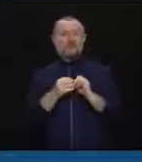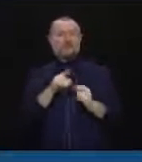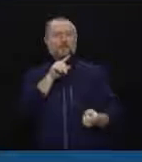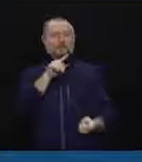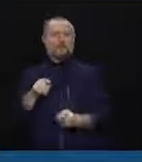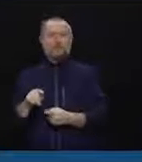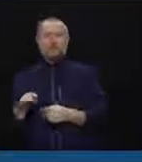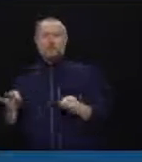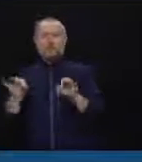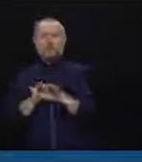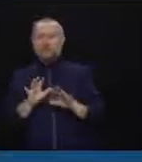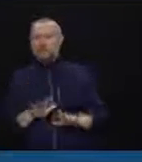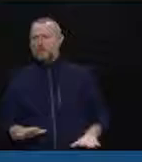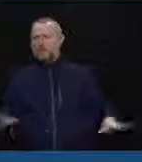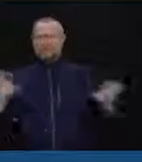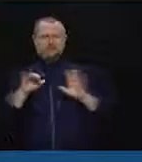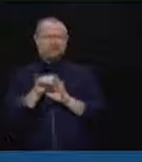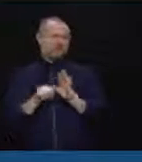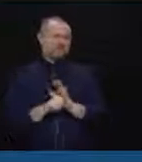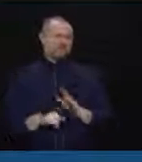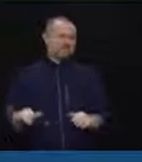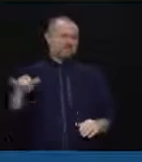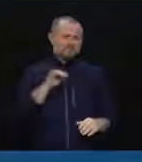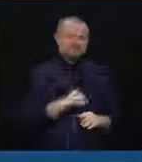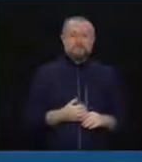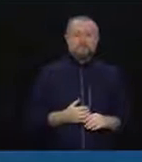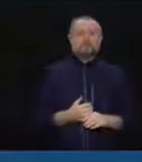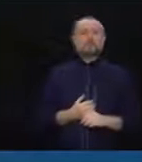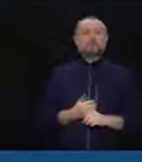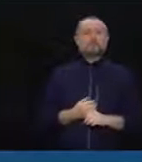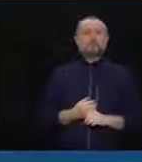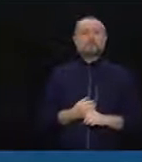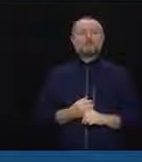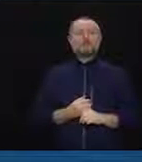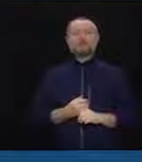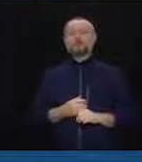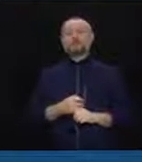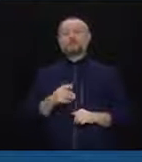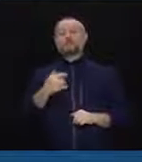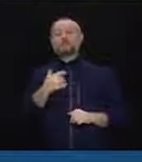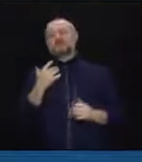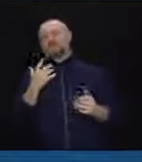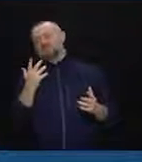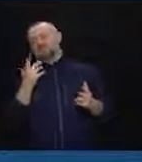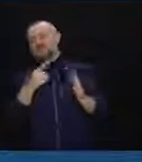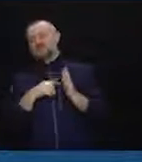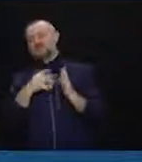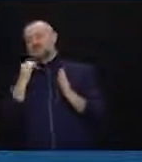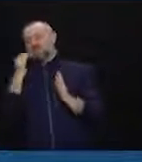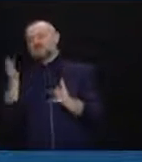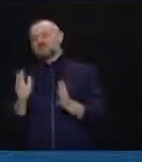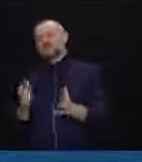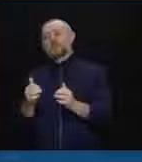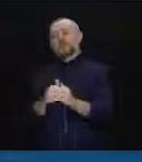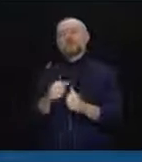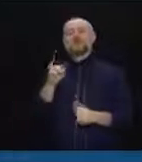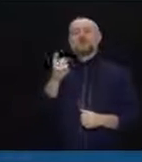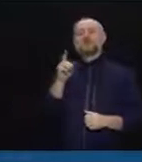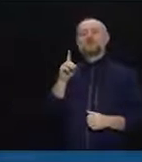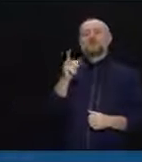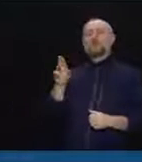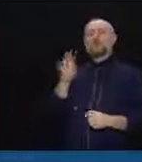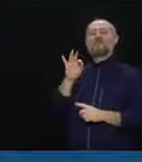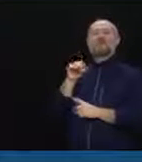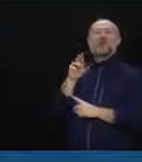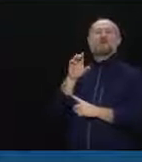Dr. Fauci the other day as I continue my daily calls with healthcare experts in the state, other states, and in Washington. And he